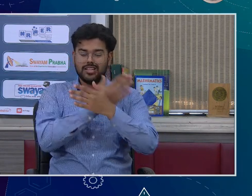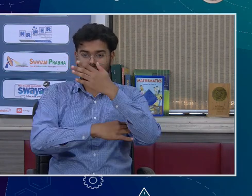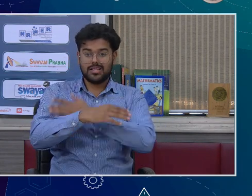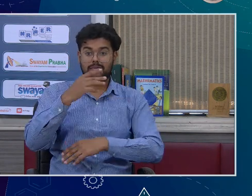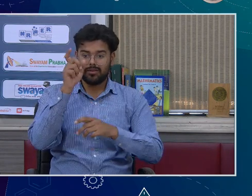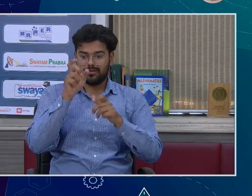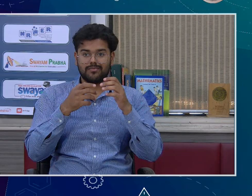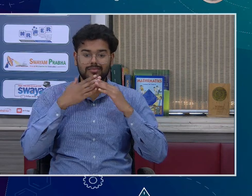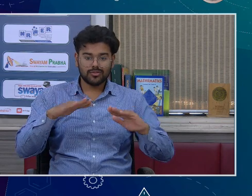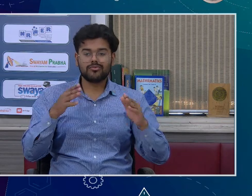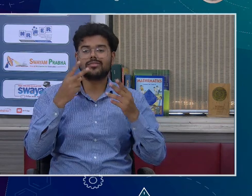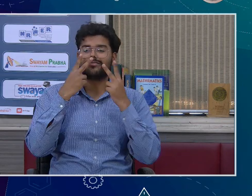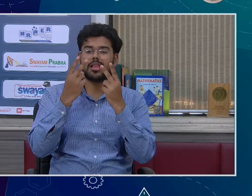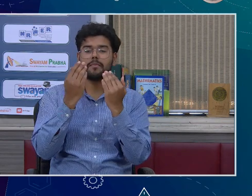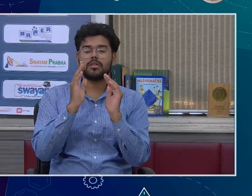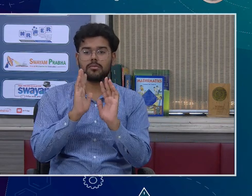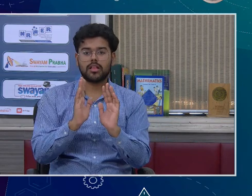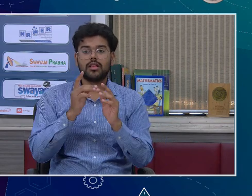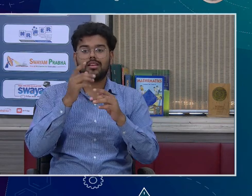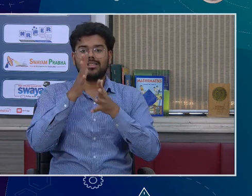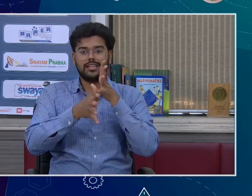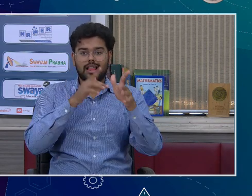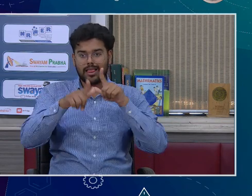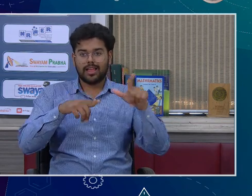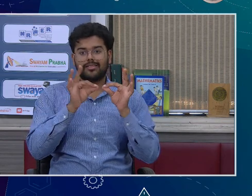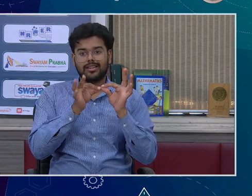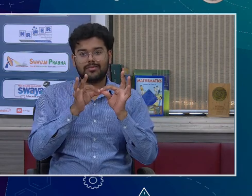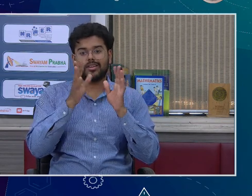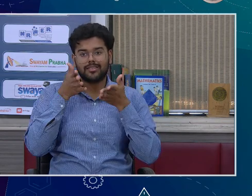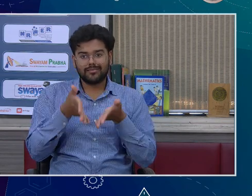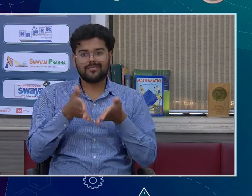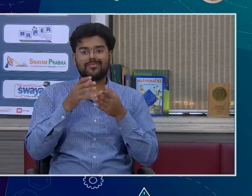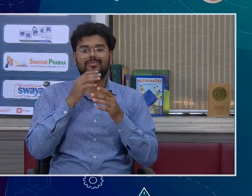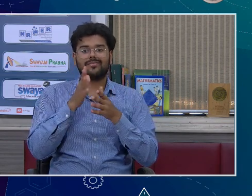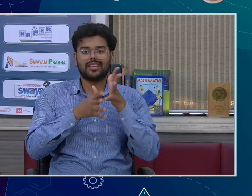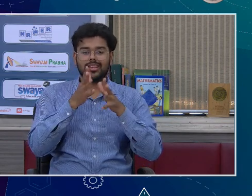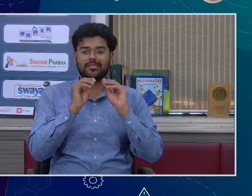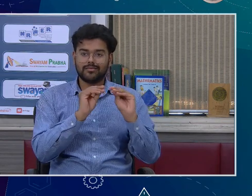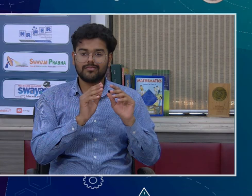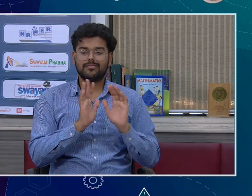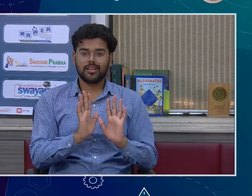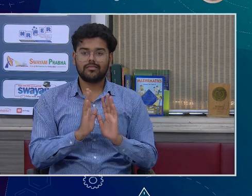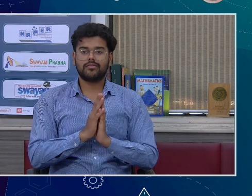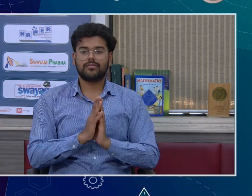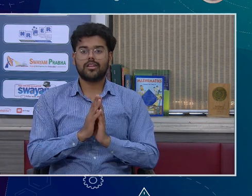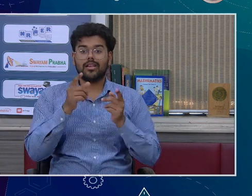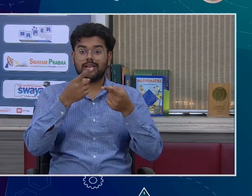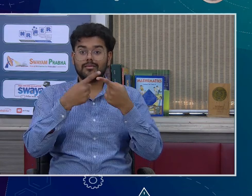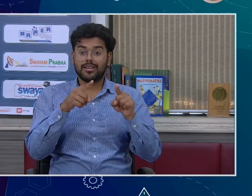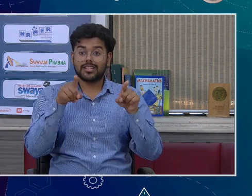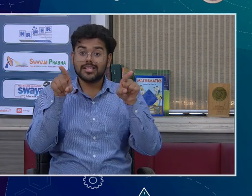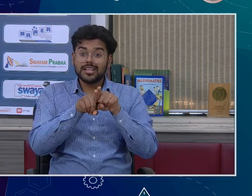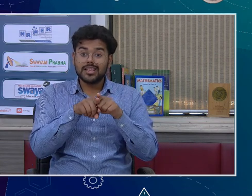and our sign language interpreter also explained whatever I explained to them. But at the same